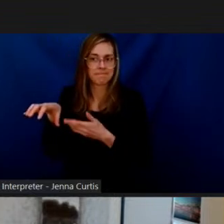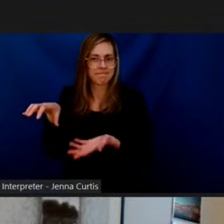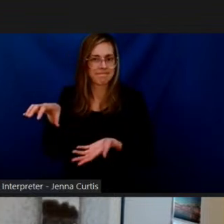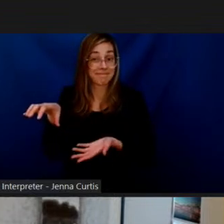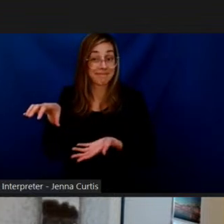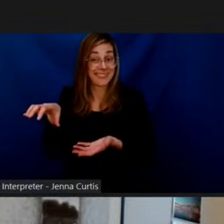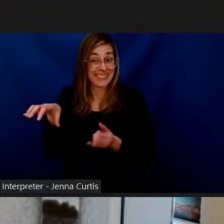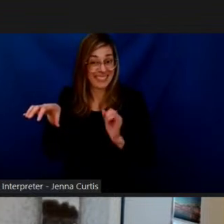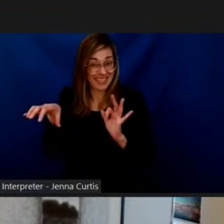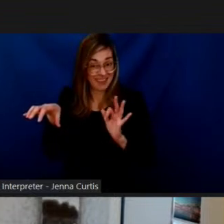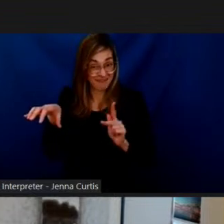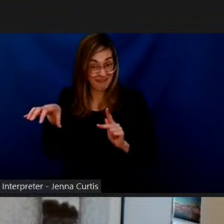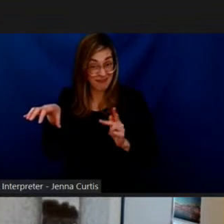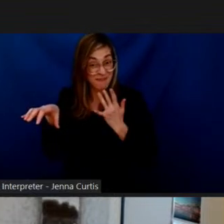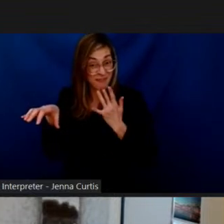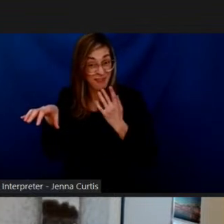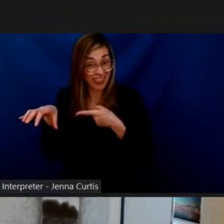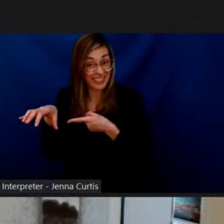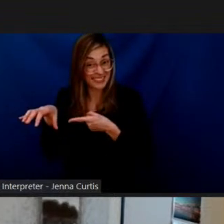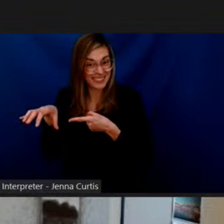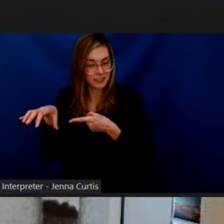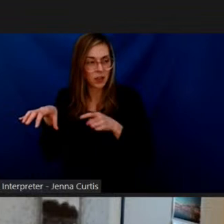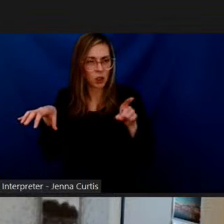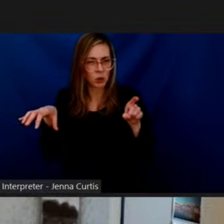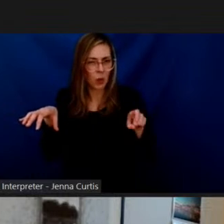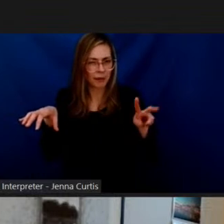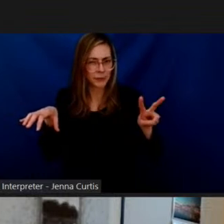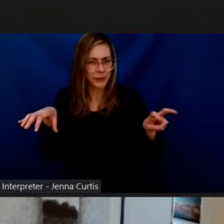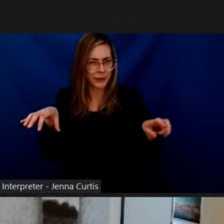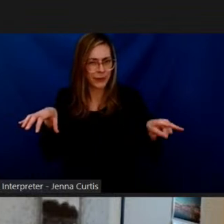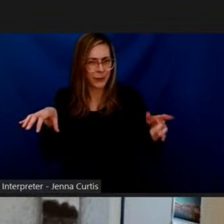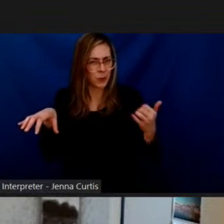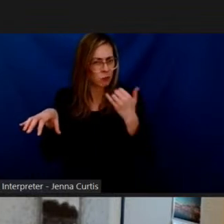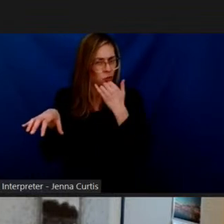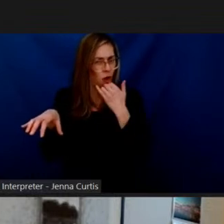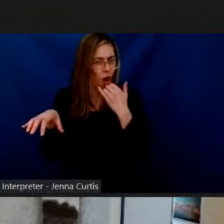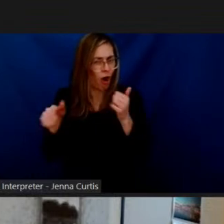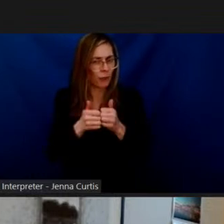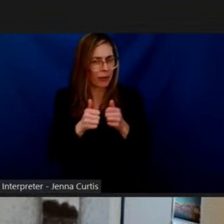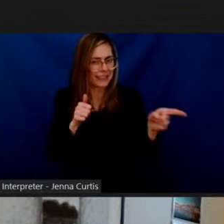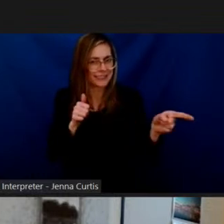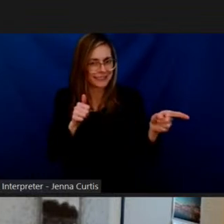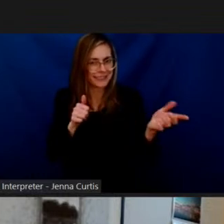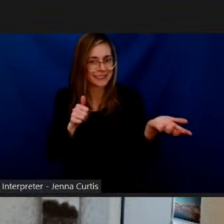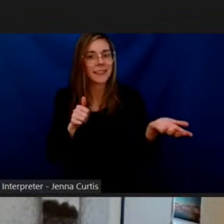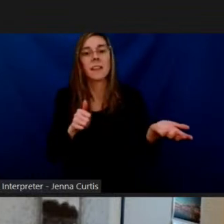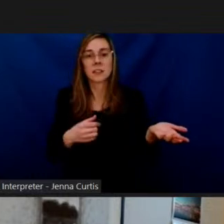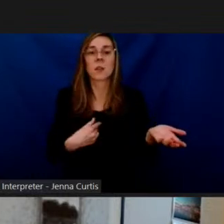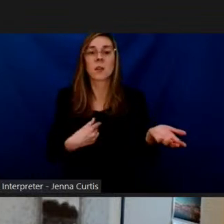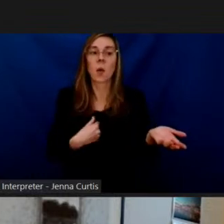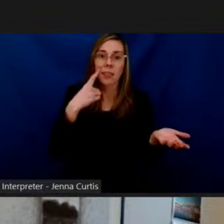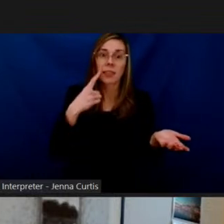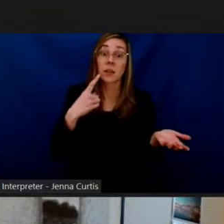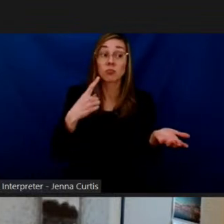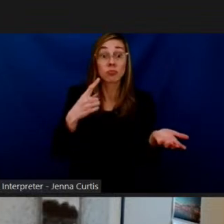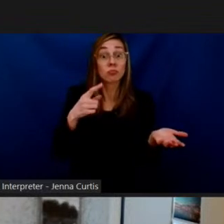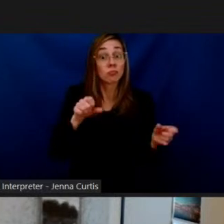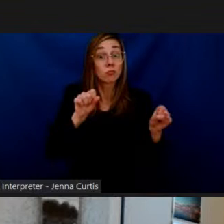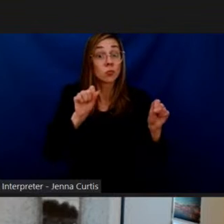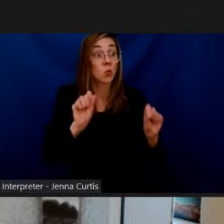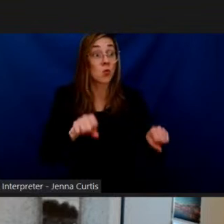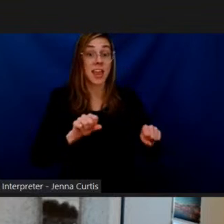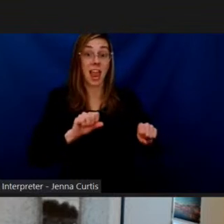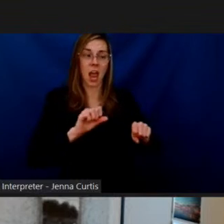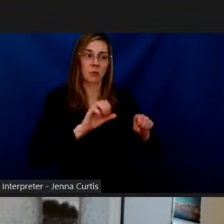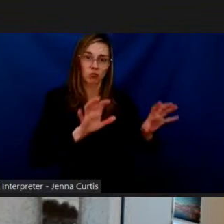look at the places that they're saying no to, right? And so I think you can create places where people want to be. And we've done that over